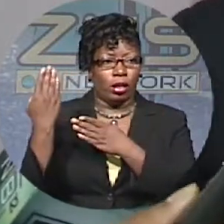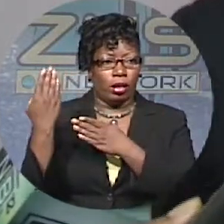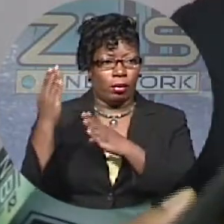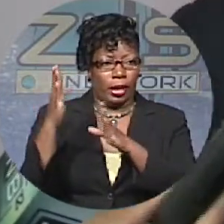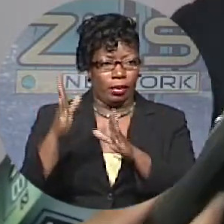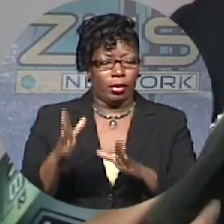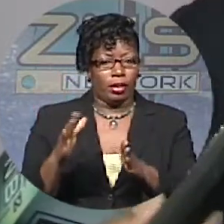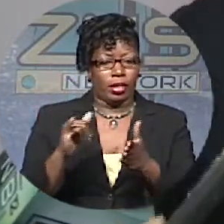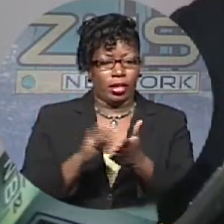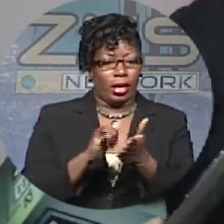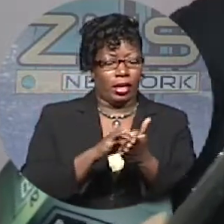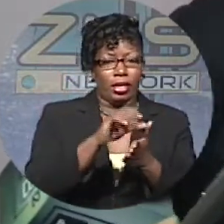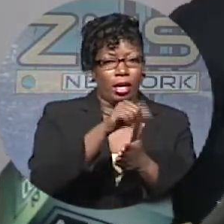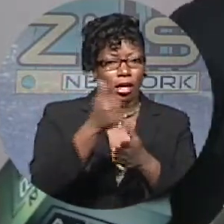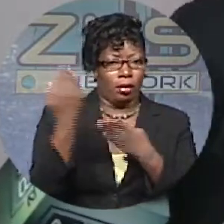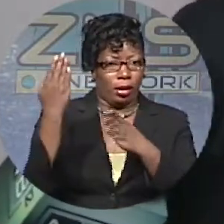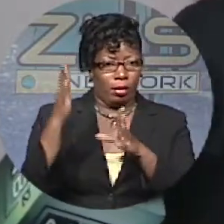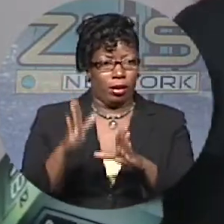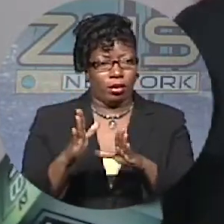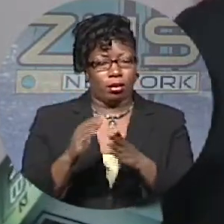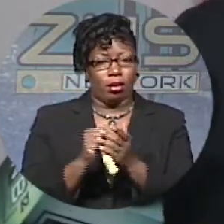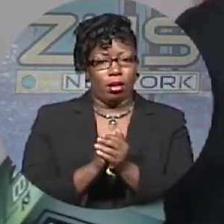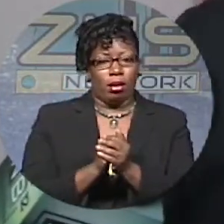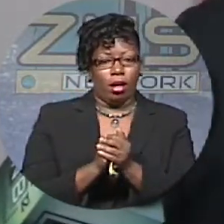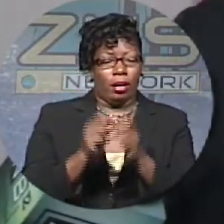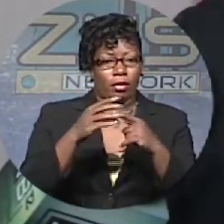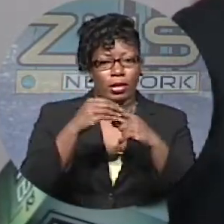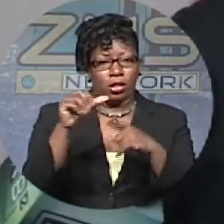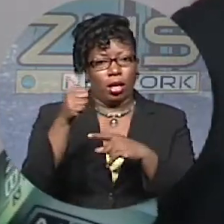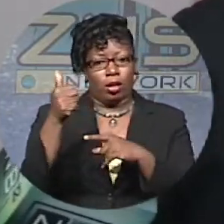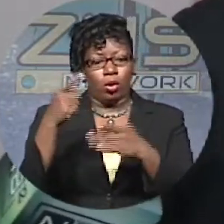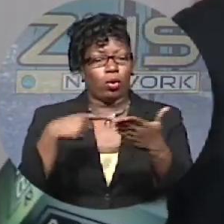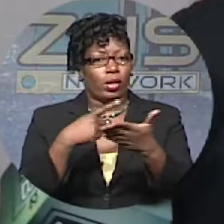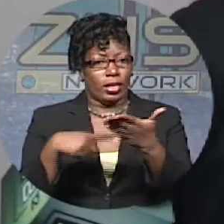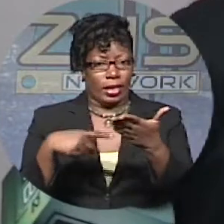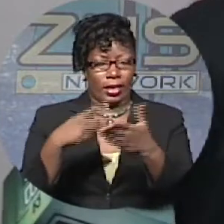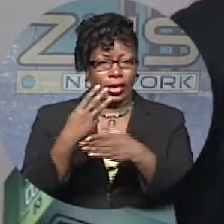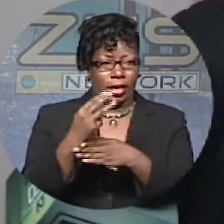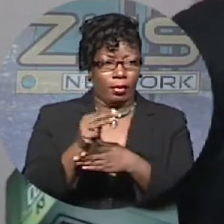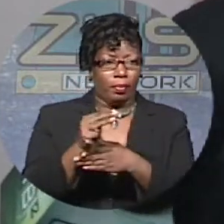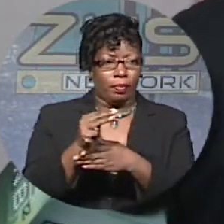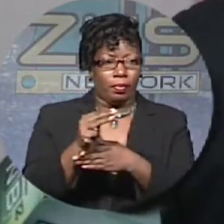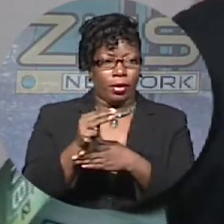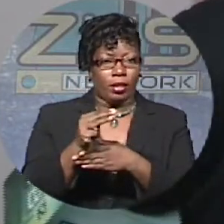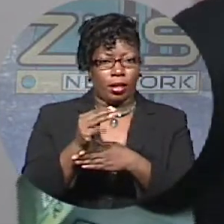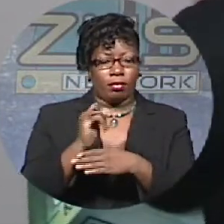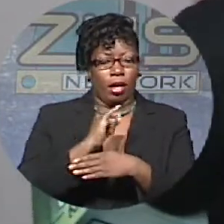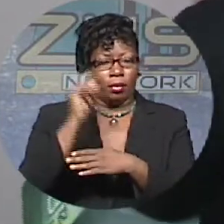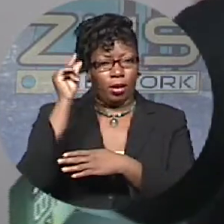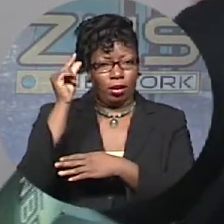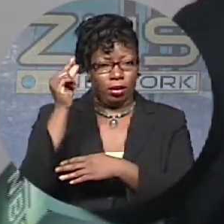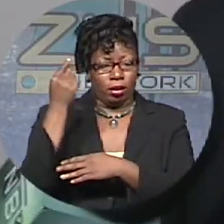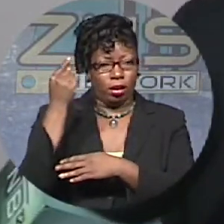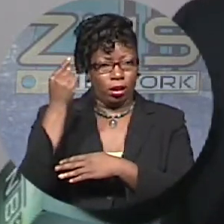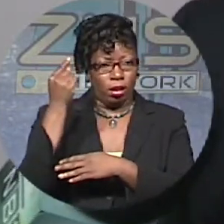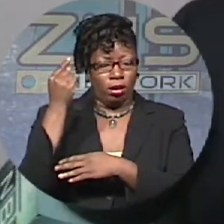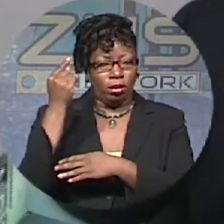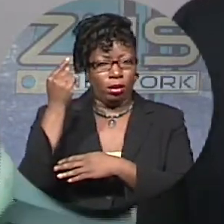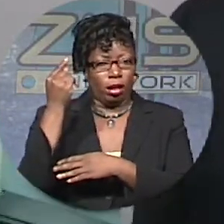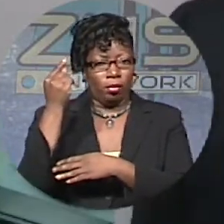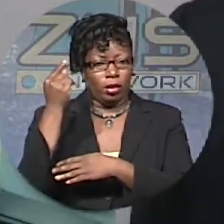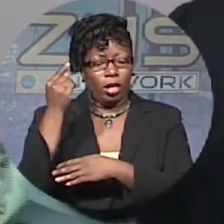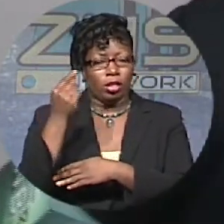Bahamians, including those who criticize him. As a member of the government, I always be careful what I do, where I do it, and what